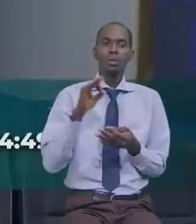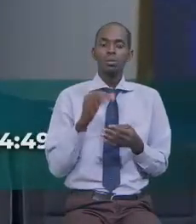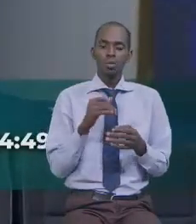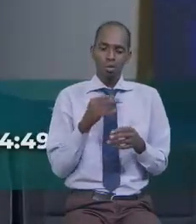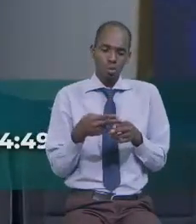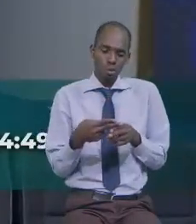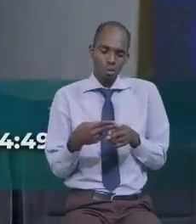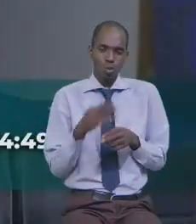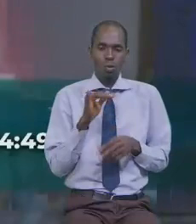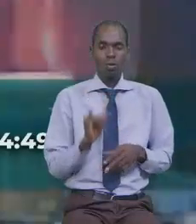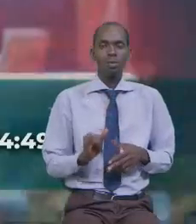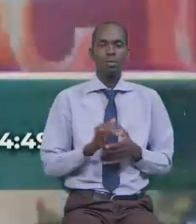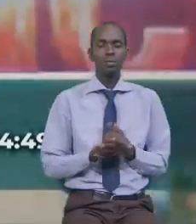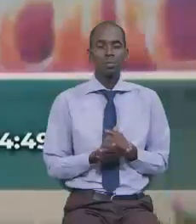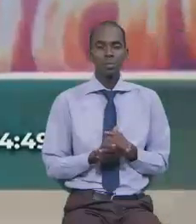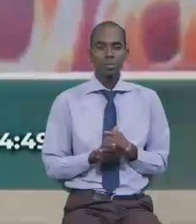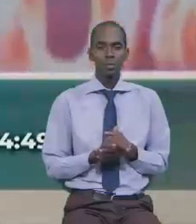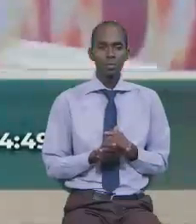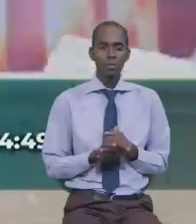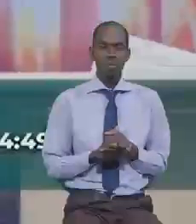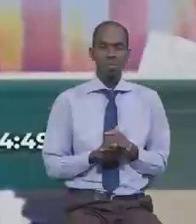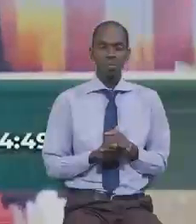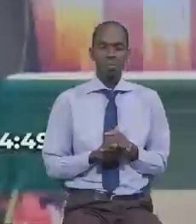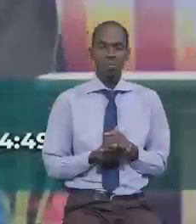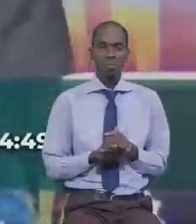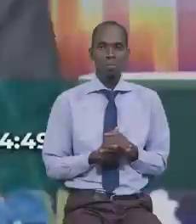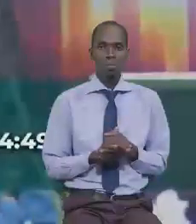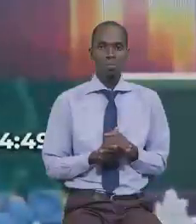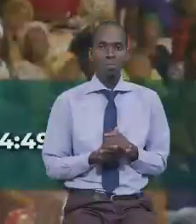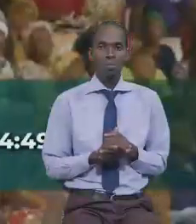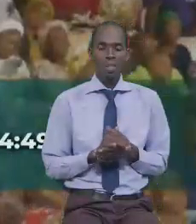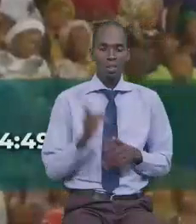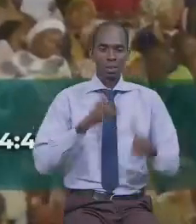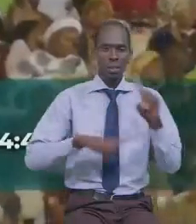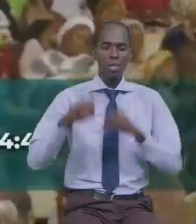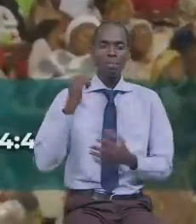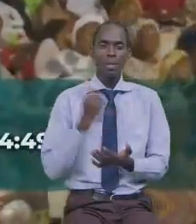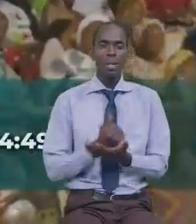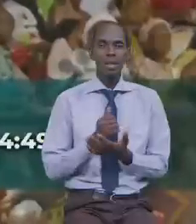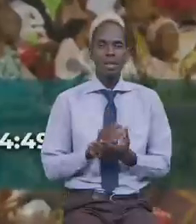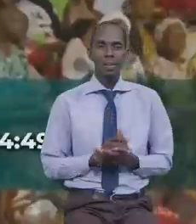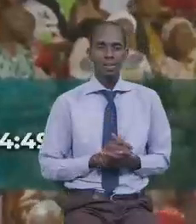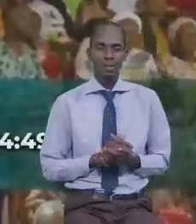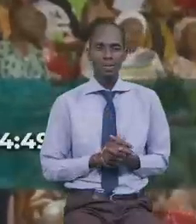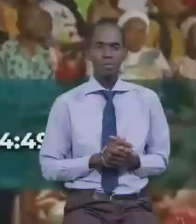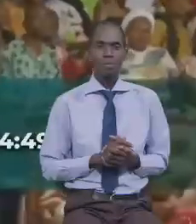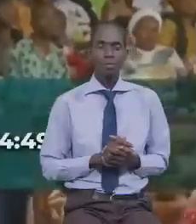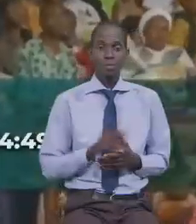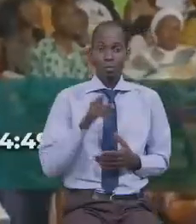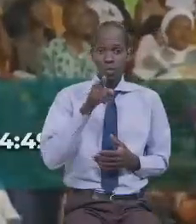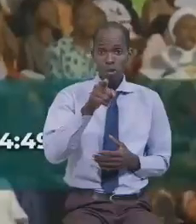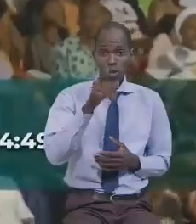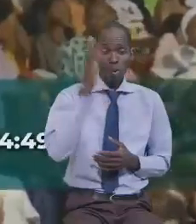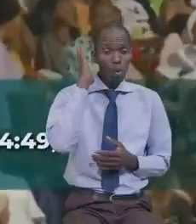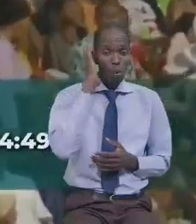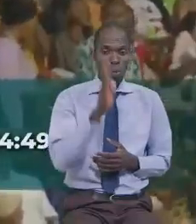not many days hence. Any amen there? Amen. You will be